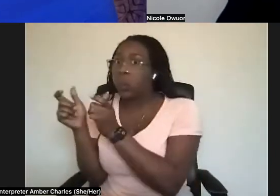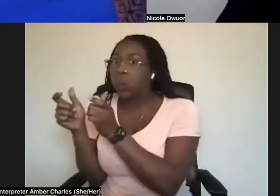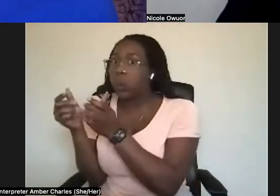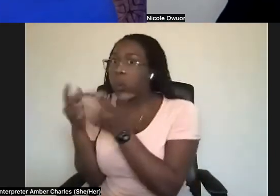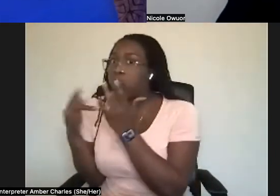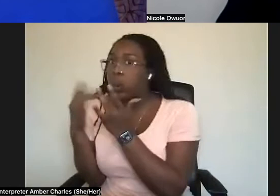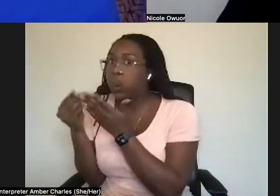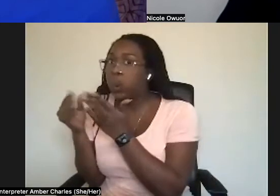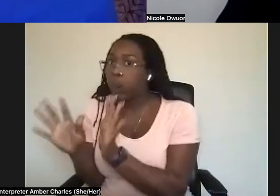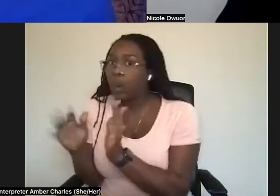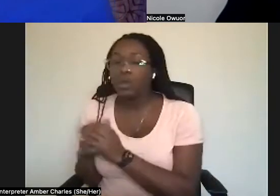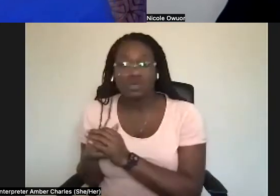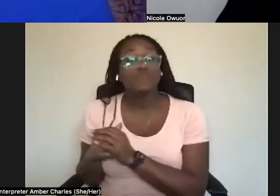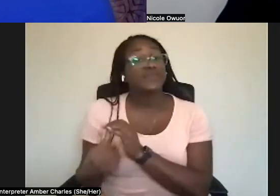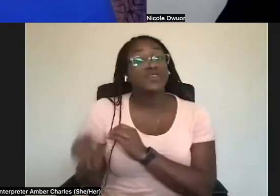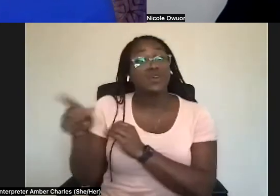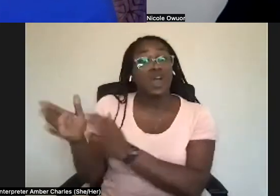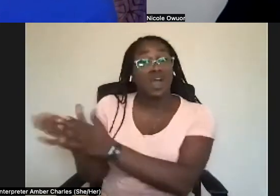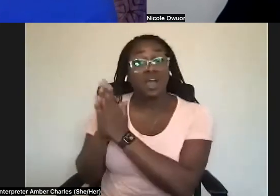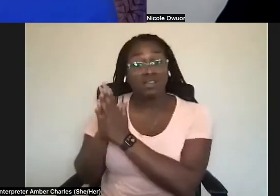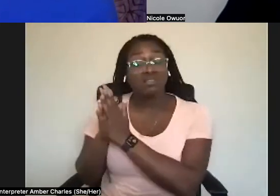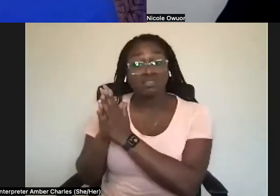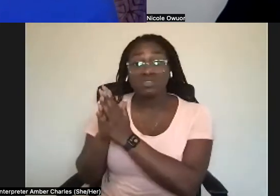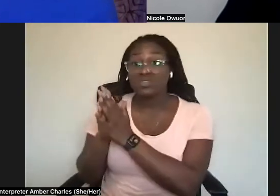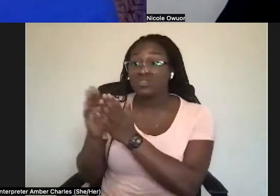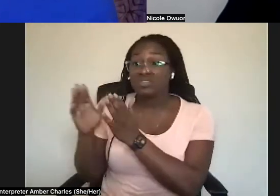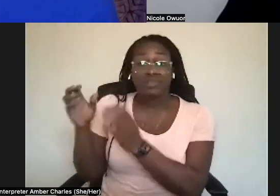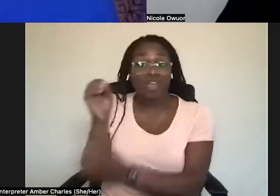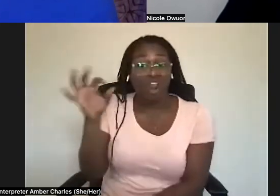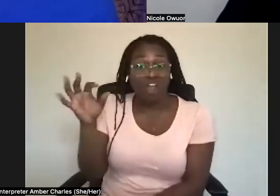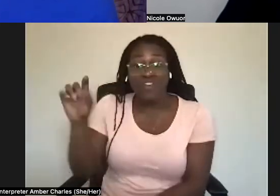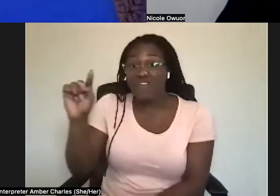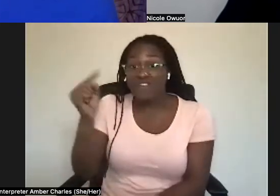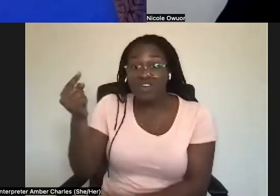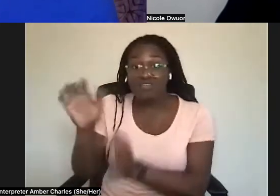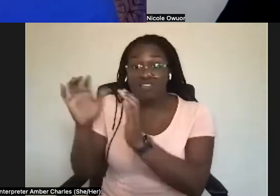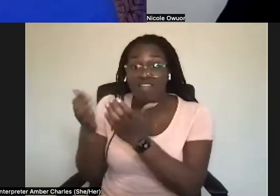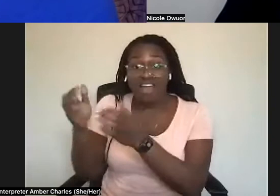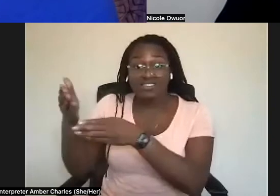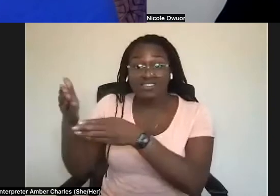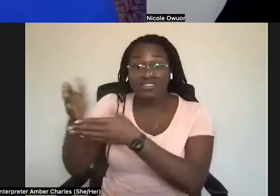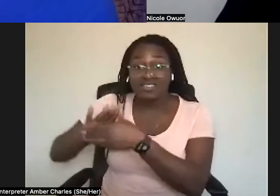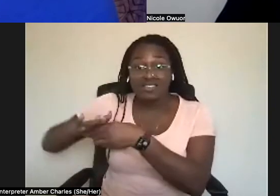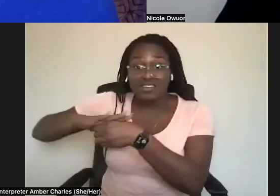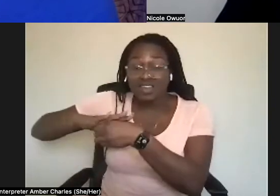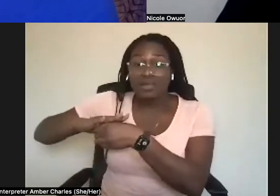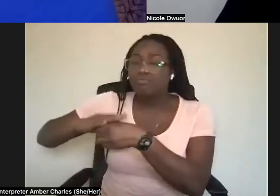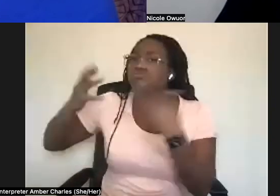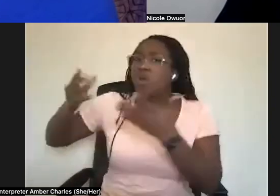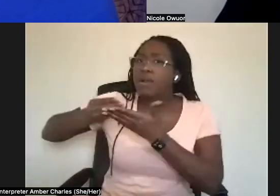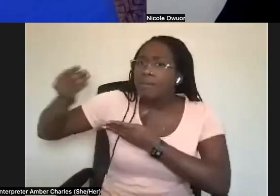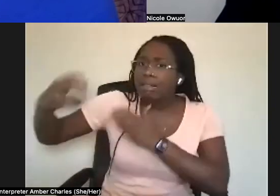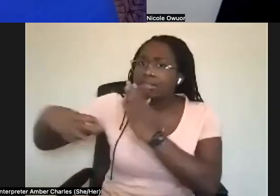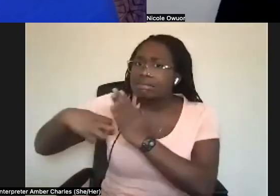she was asked to get off the first class section of the cabin, even though she had bought this